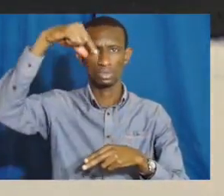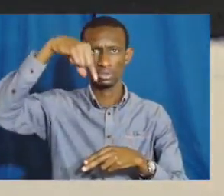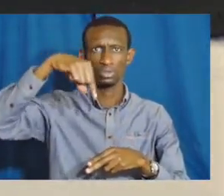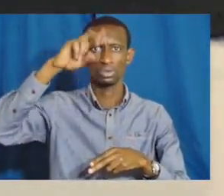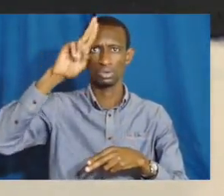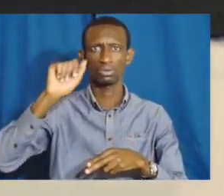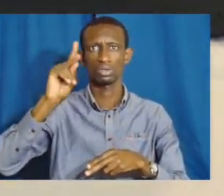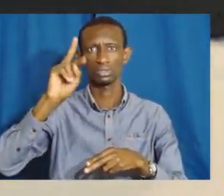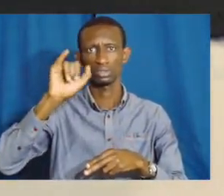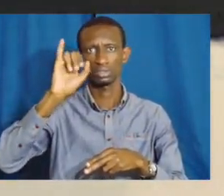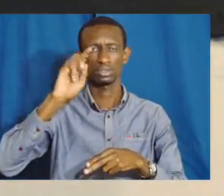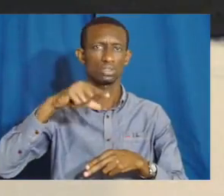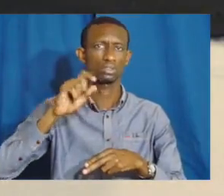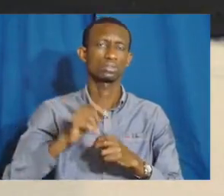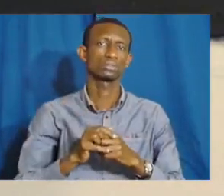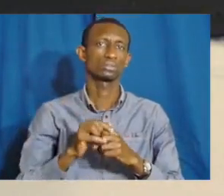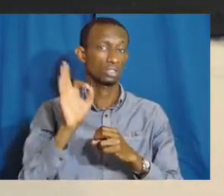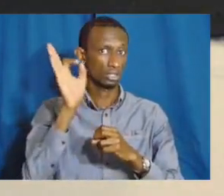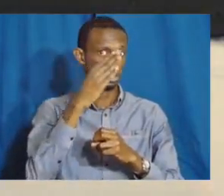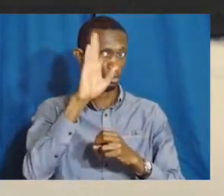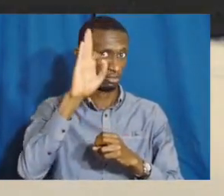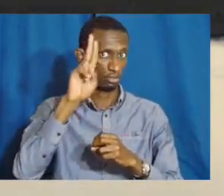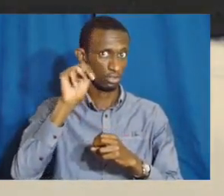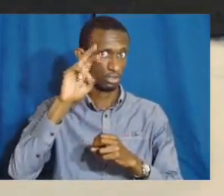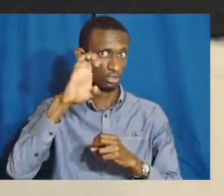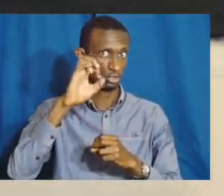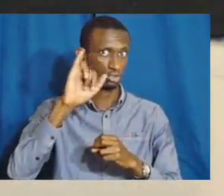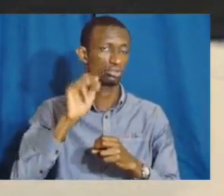linear functions. As you can read here,